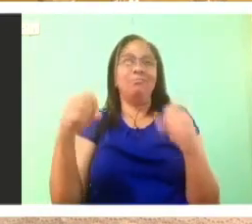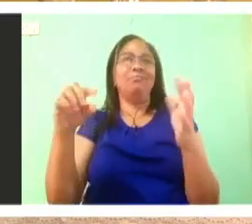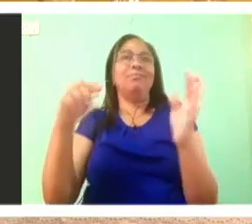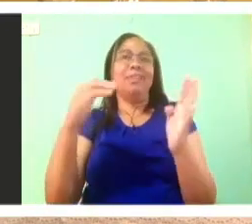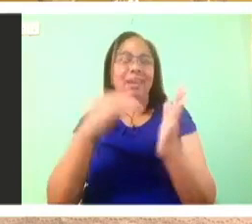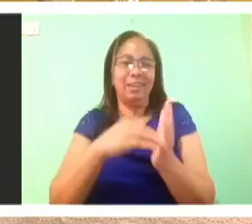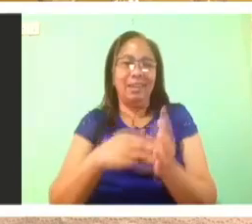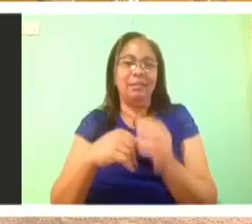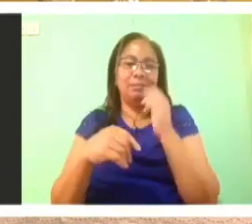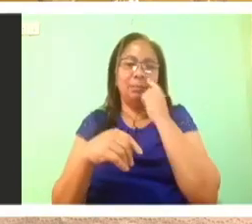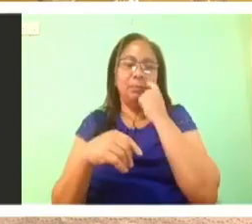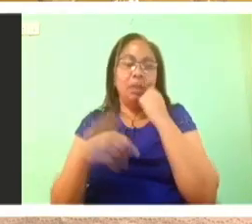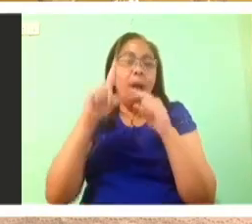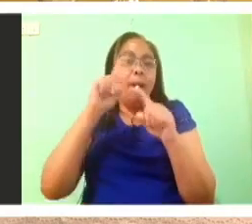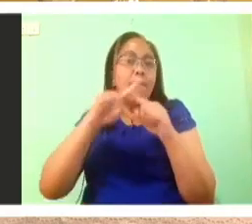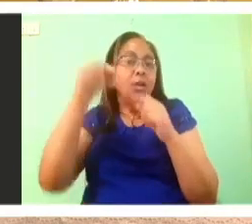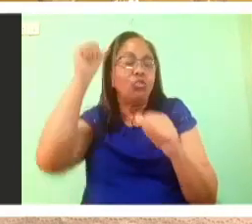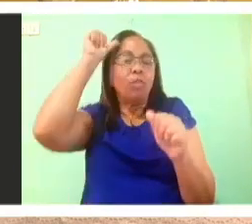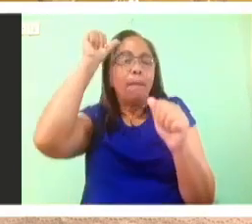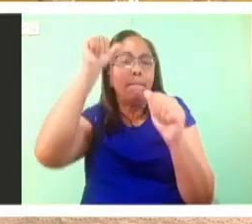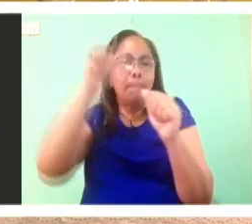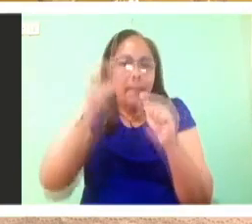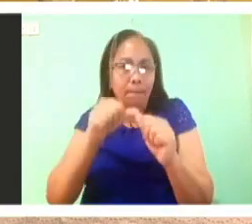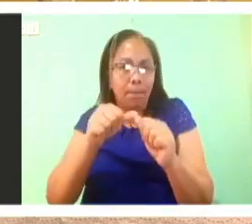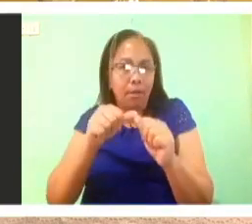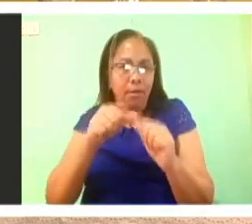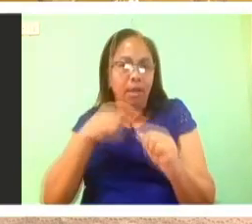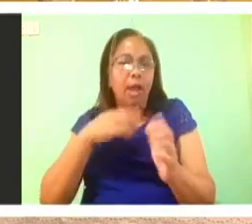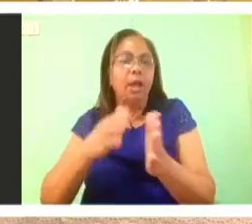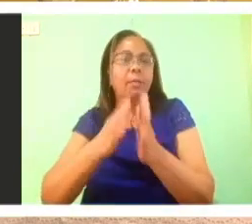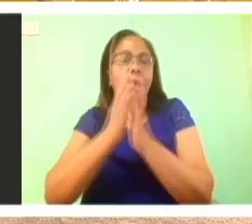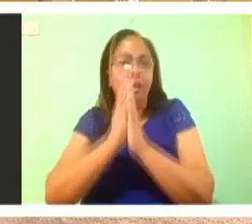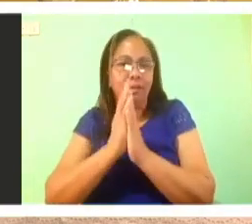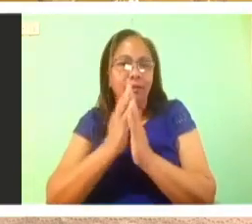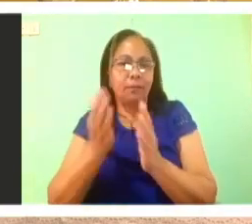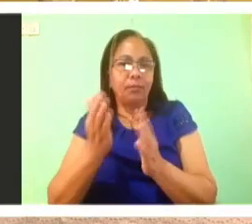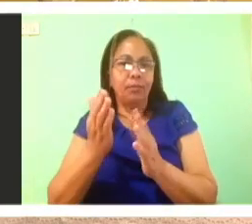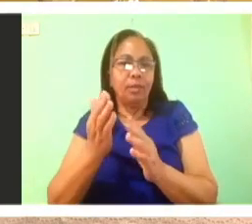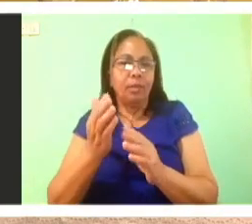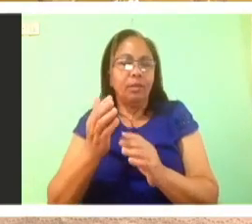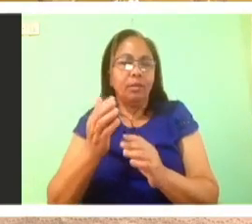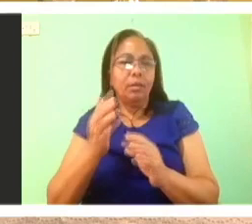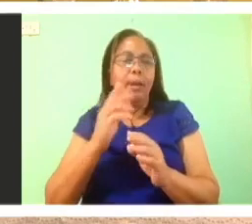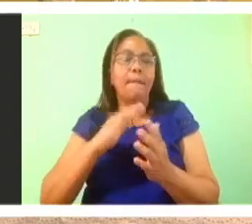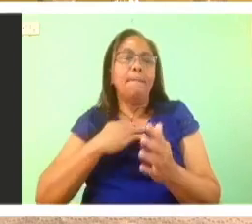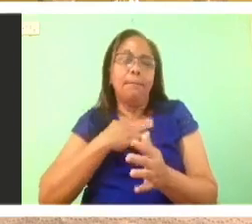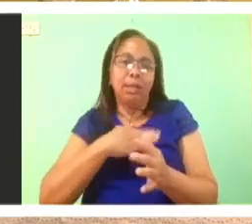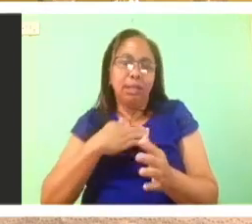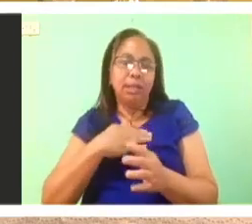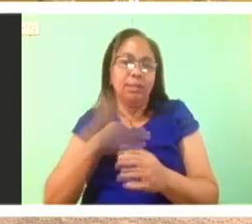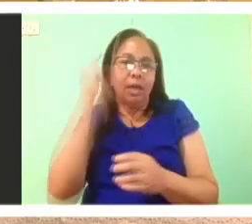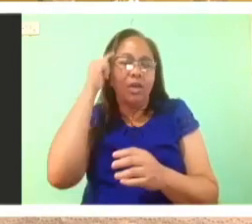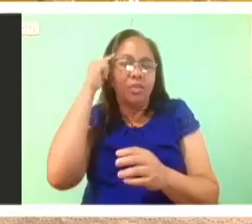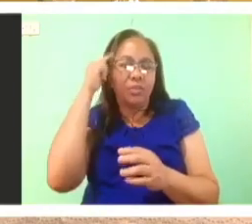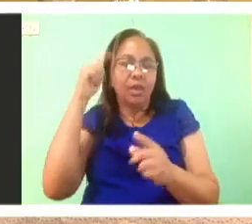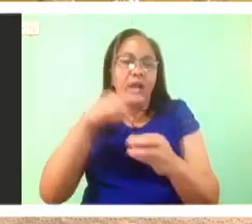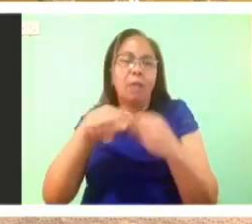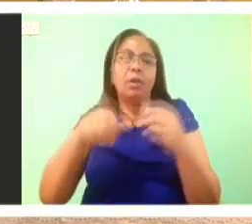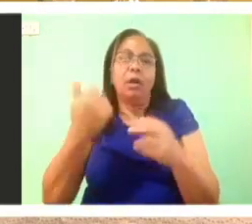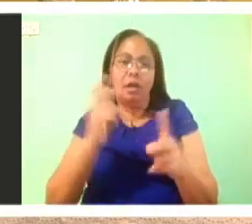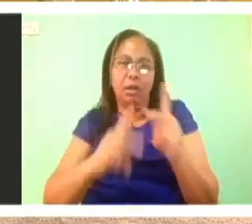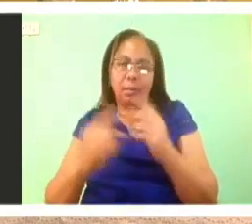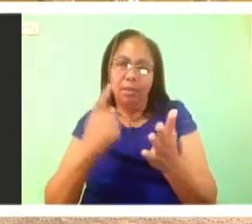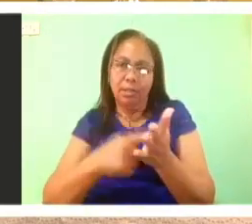But remember, I'm asking, we have to be neighborly. We have to consider each other. Don't